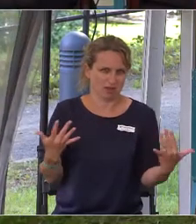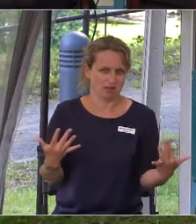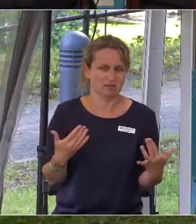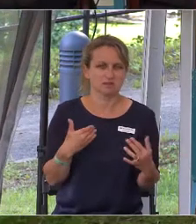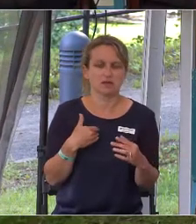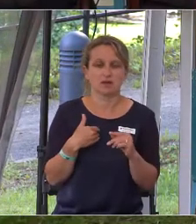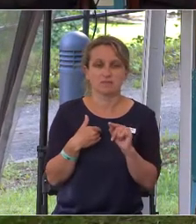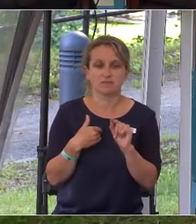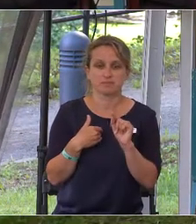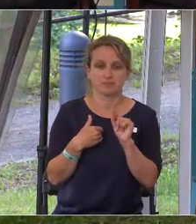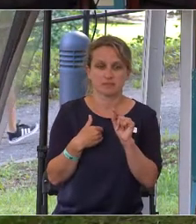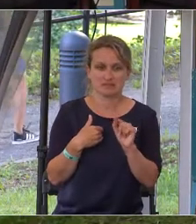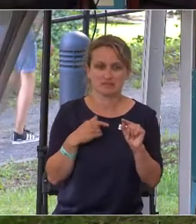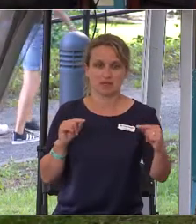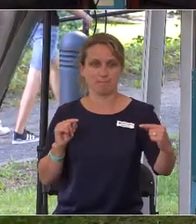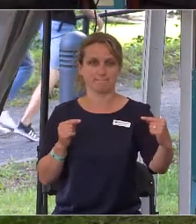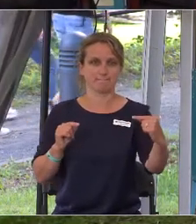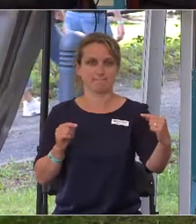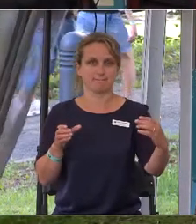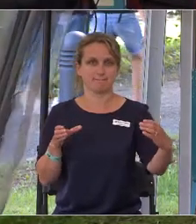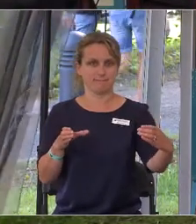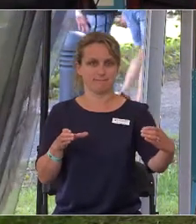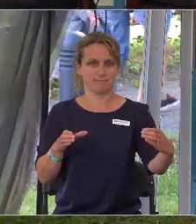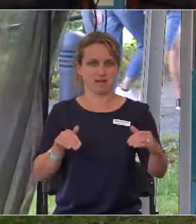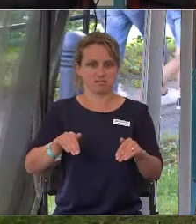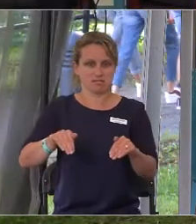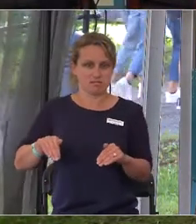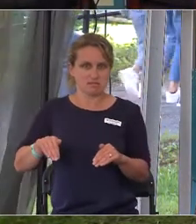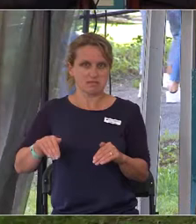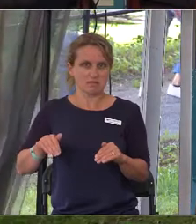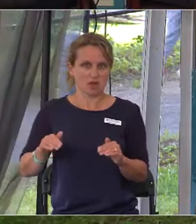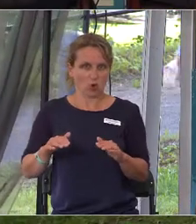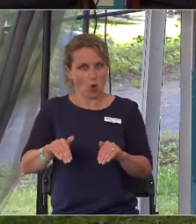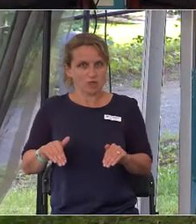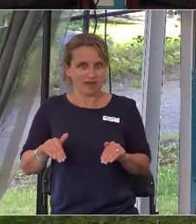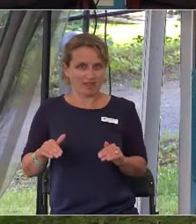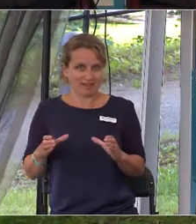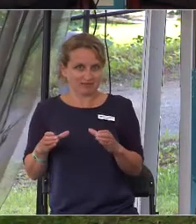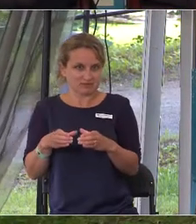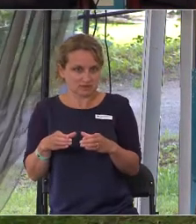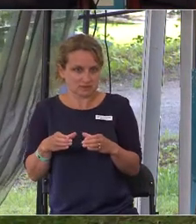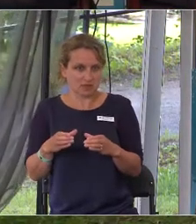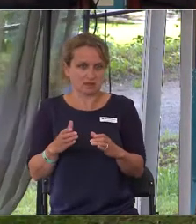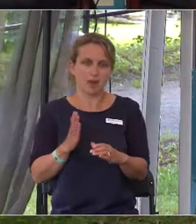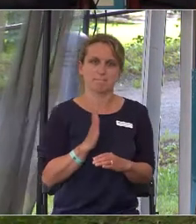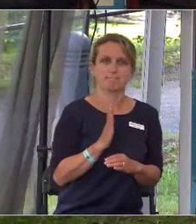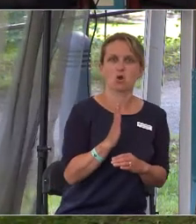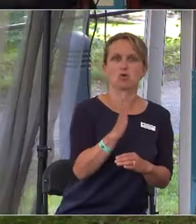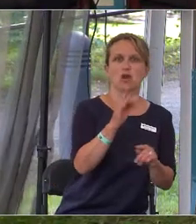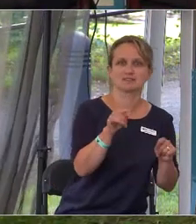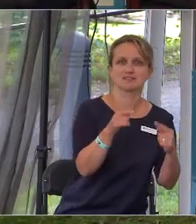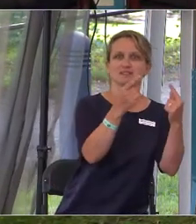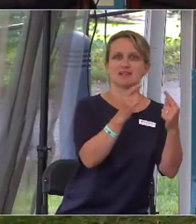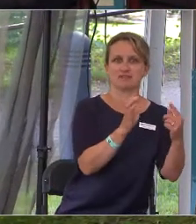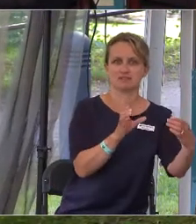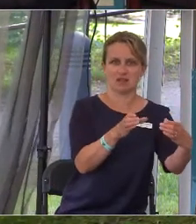that these conservative reactionary people do not stand, they can't take it. And that's